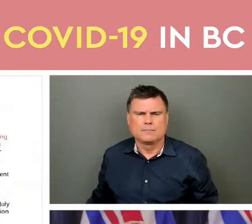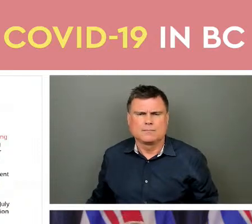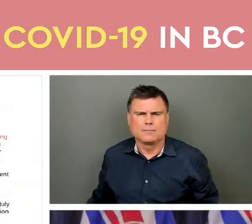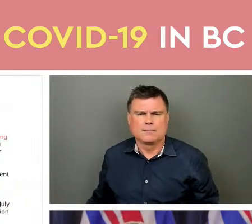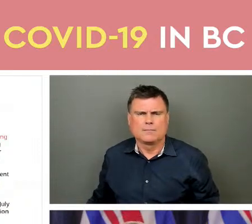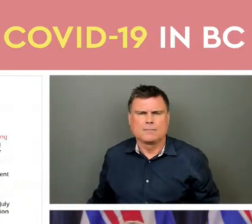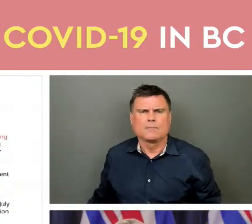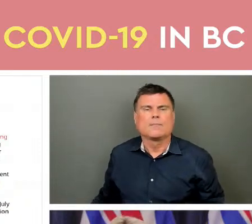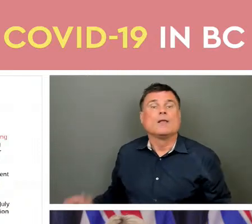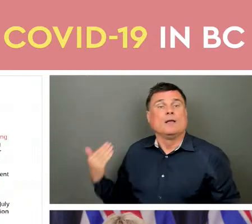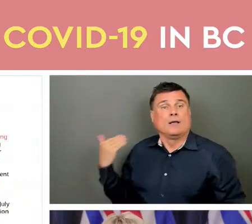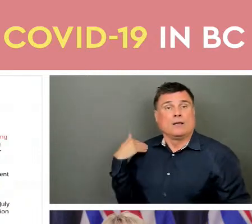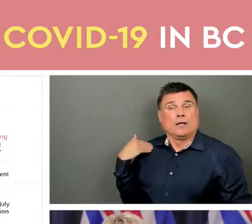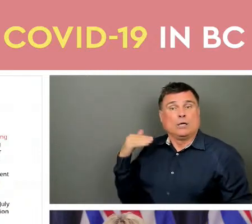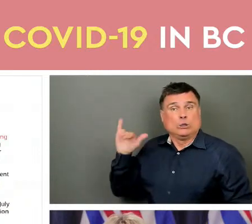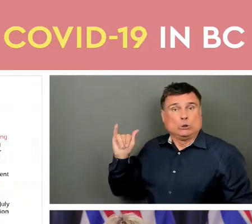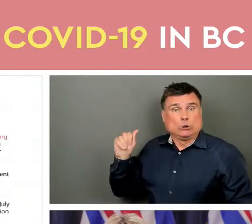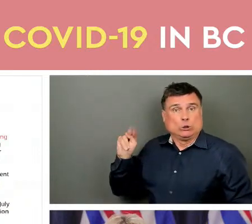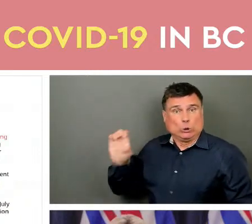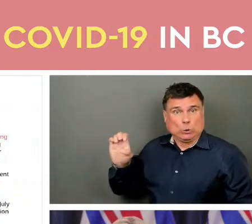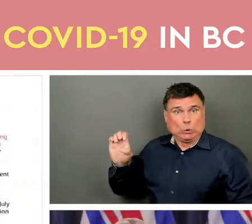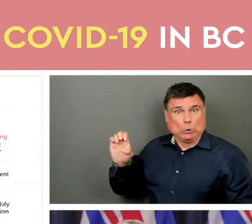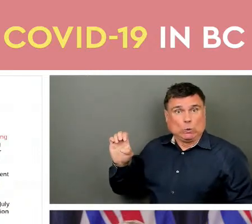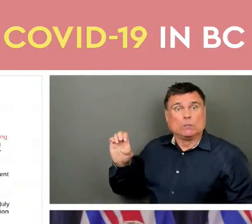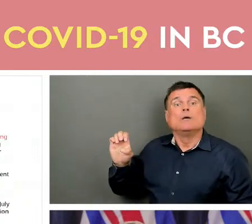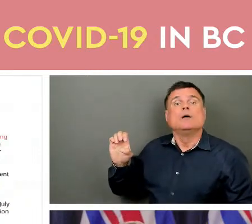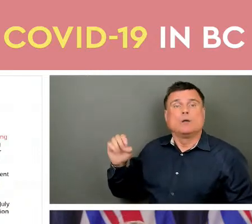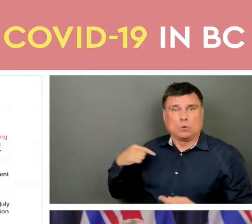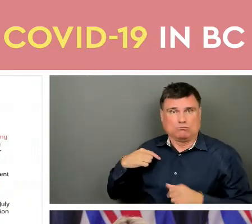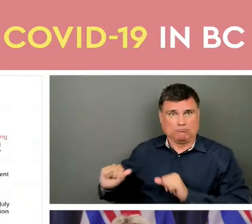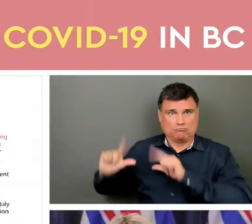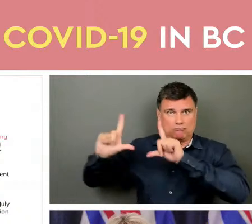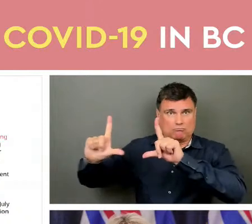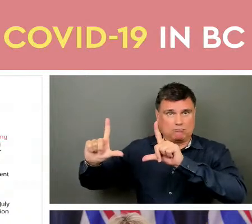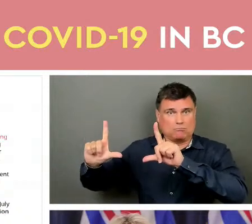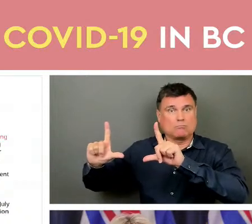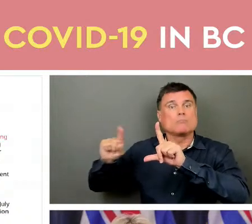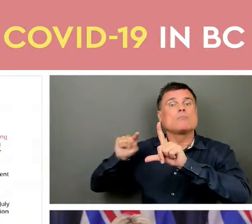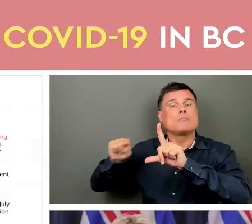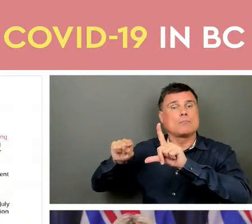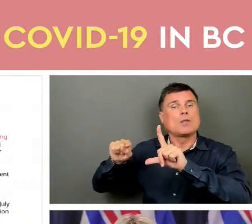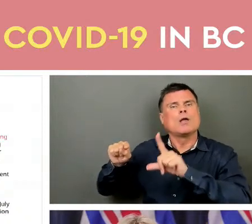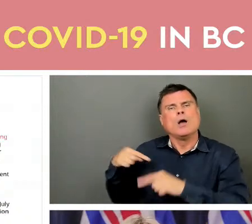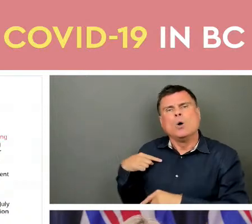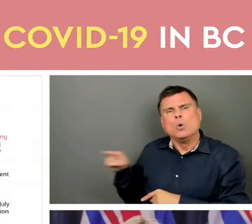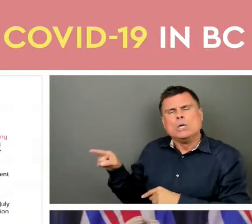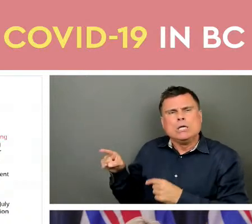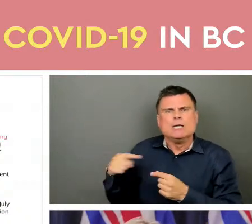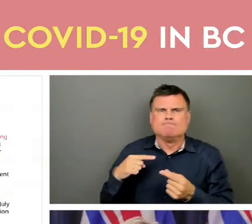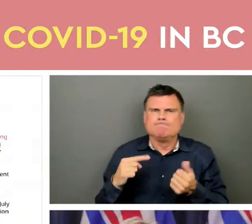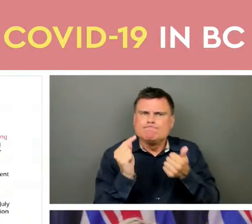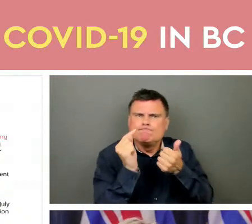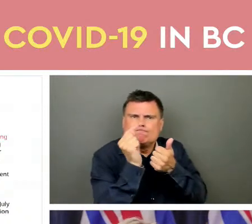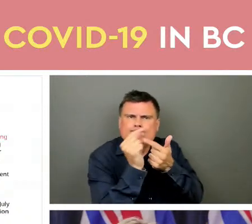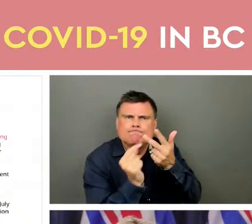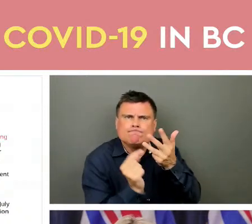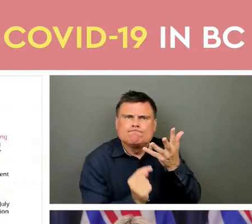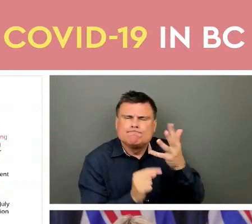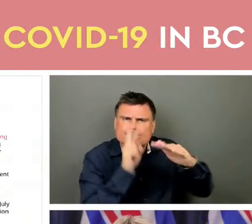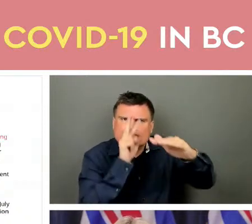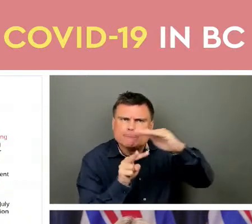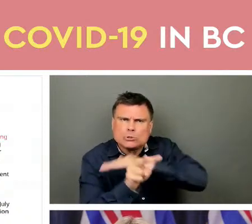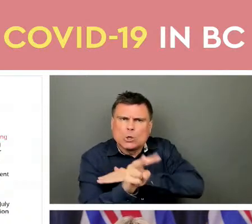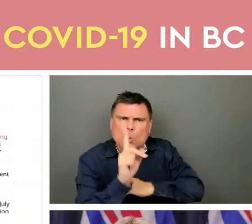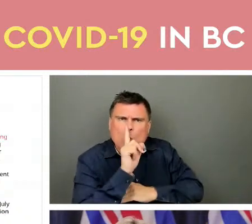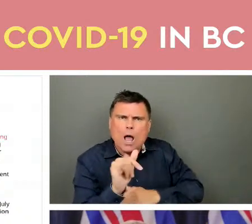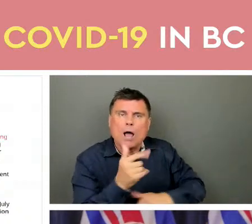again, a number of interacting factors, which were higher vaccine uptake that we were in a place of at that time,